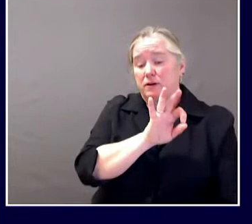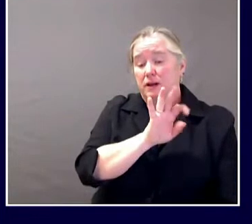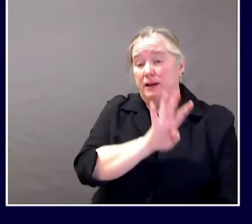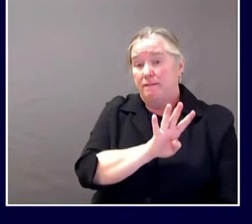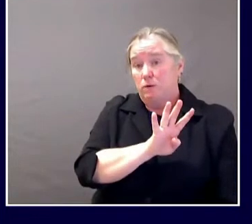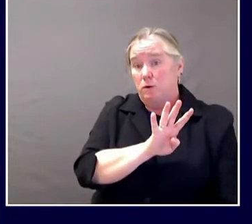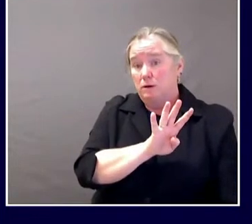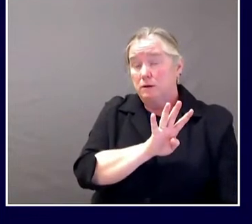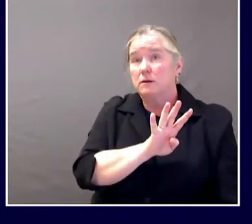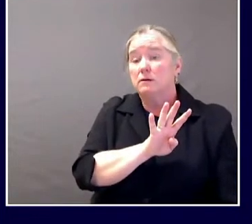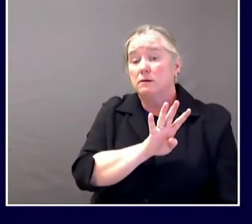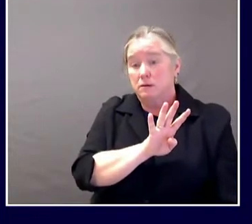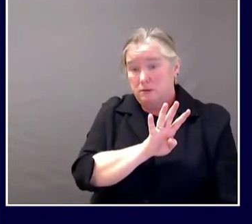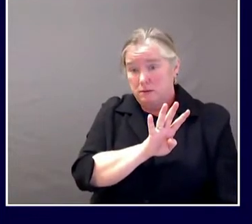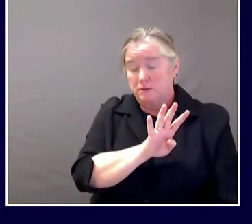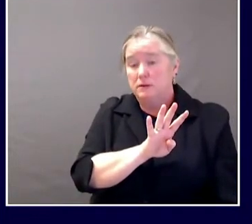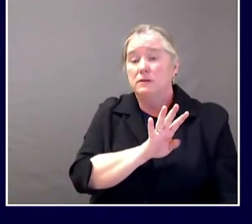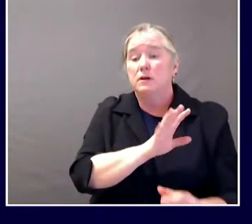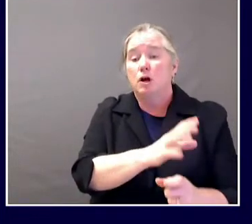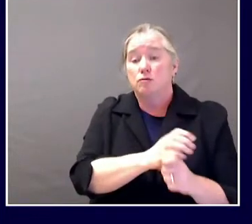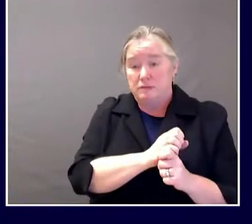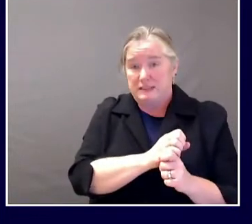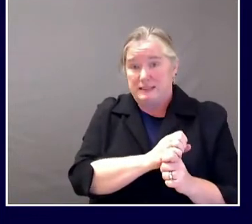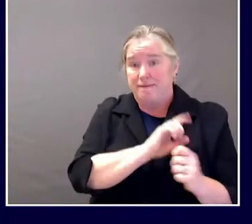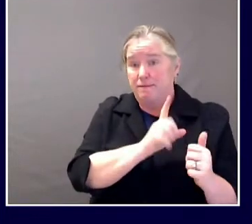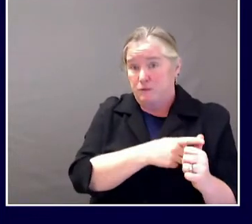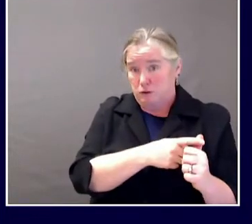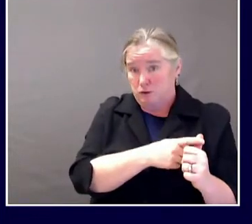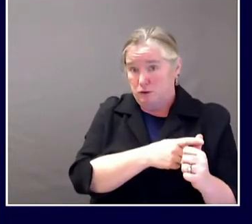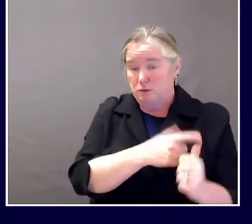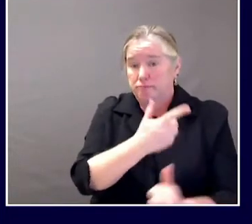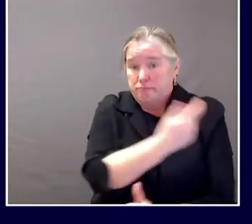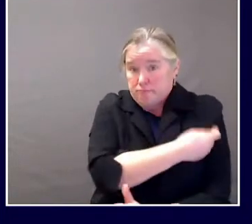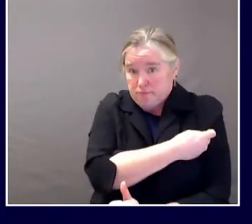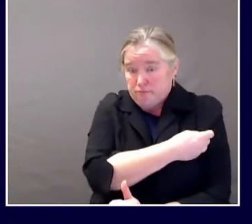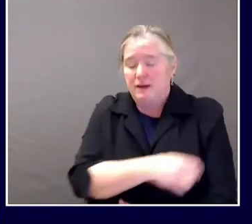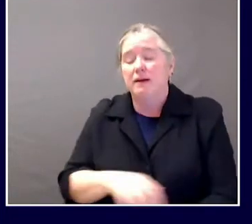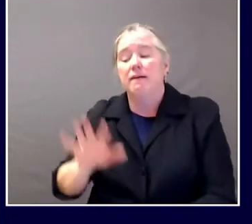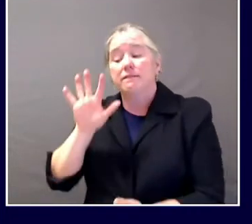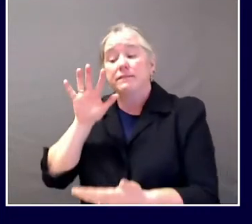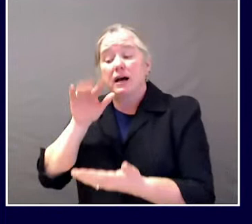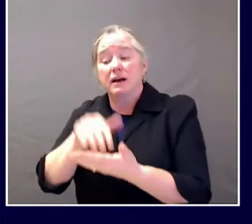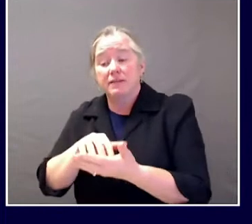49,794 people have received their first dose, and